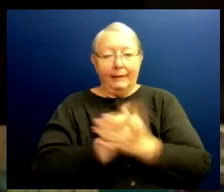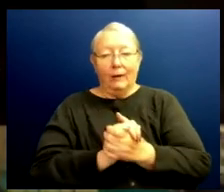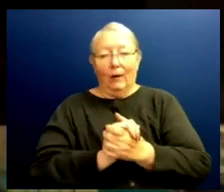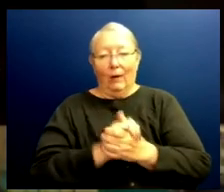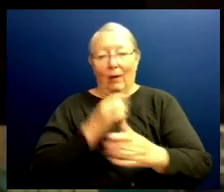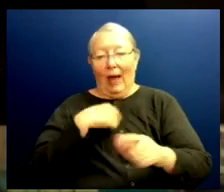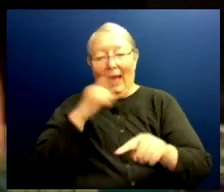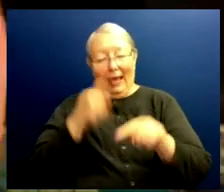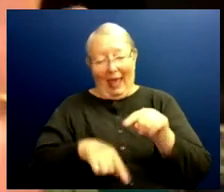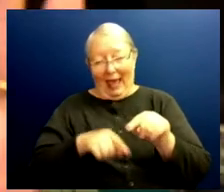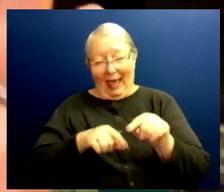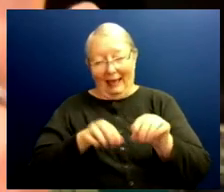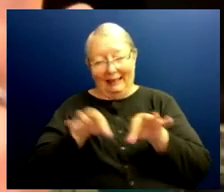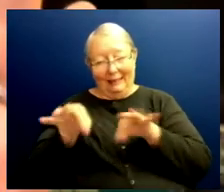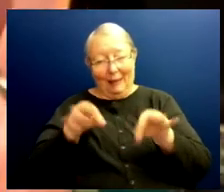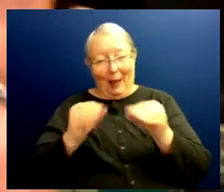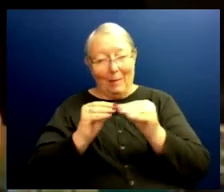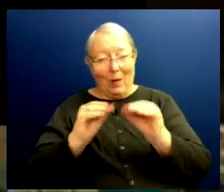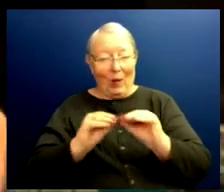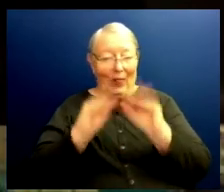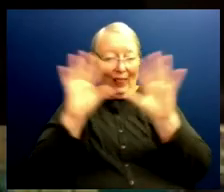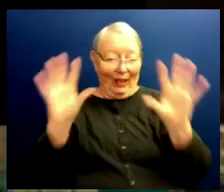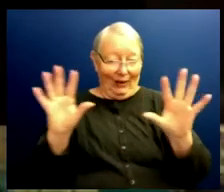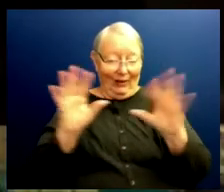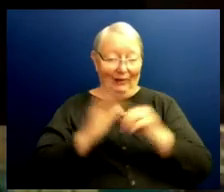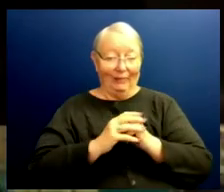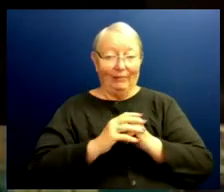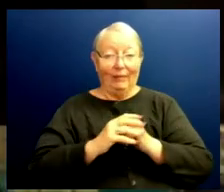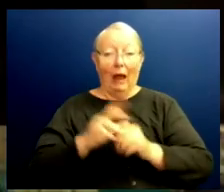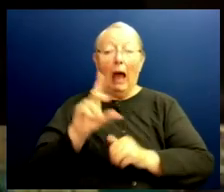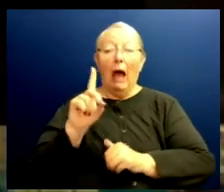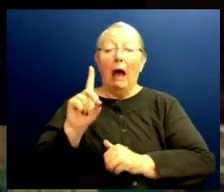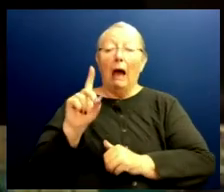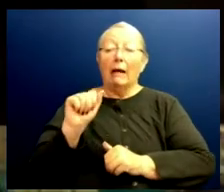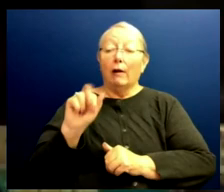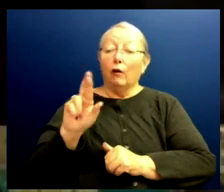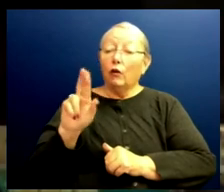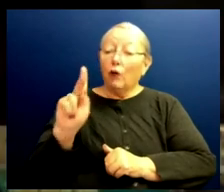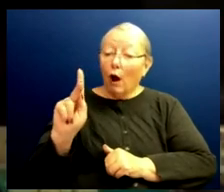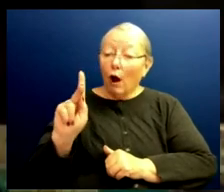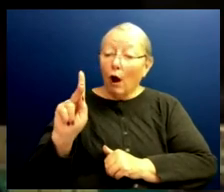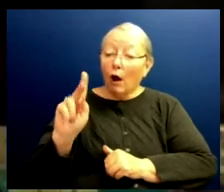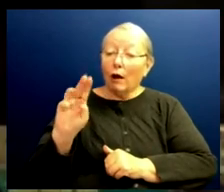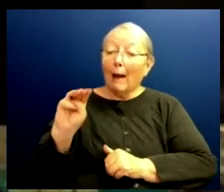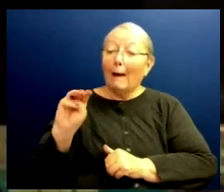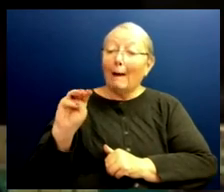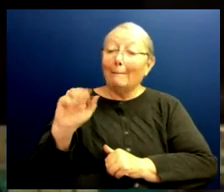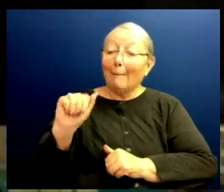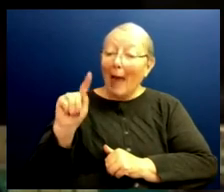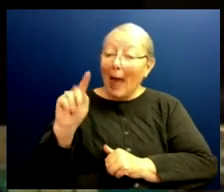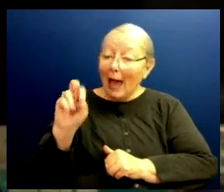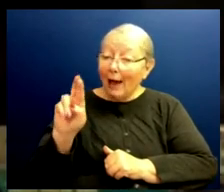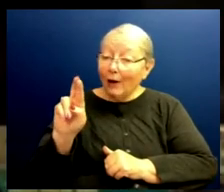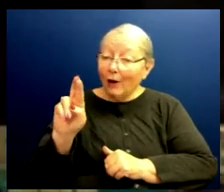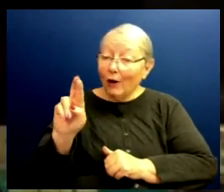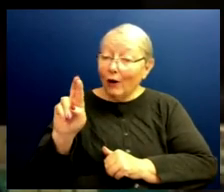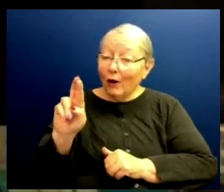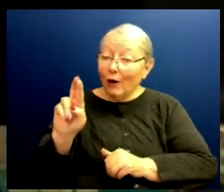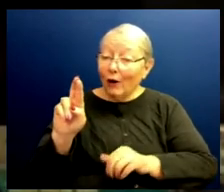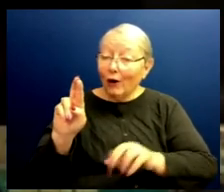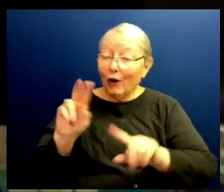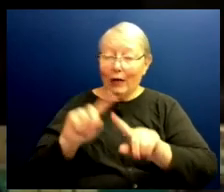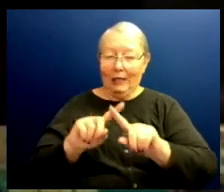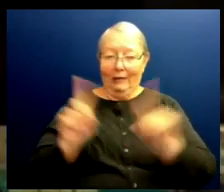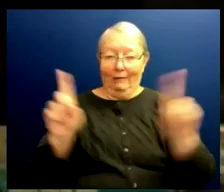illuminate you much about dark energy. Dark matter is different. We still don't really know what